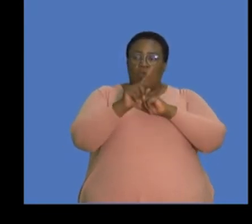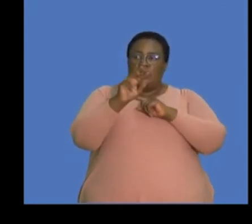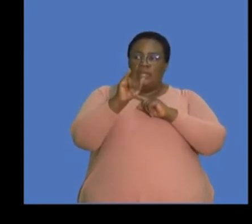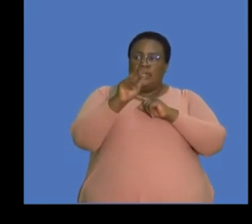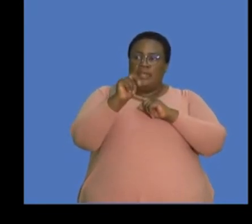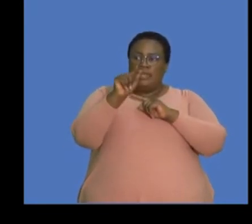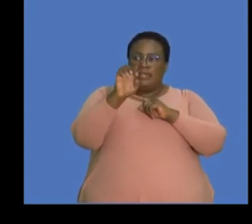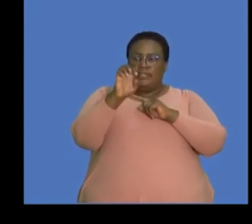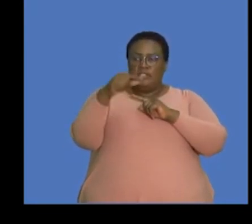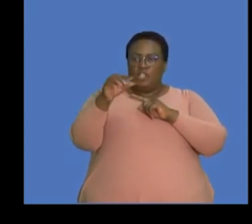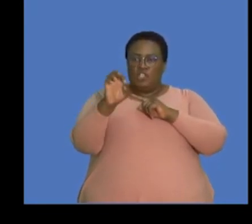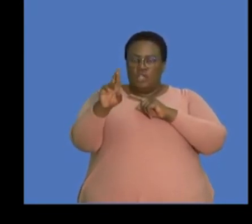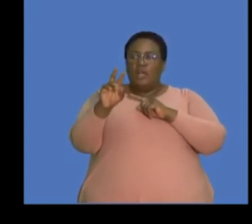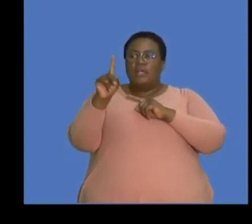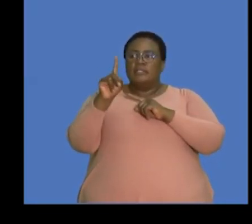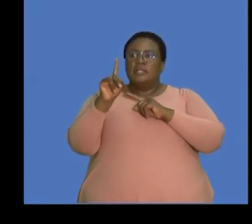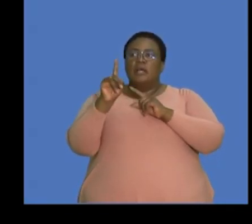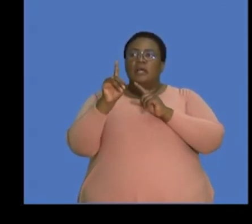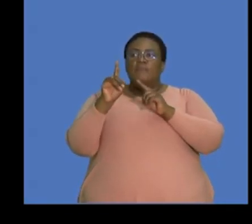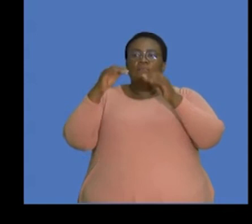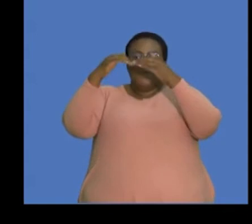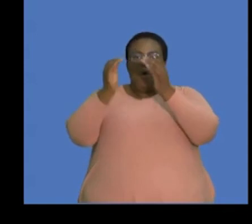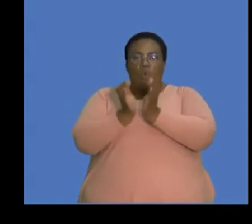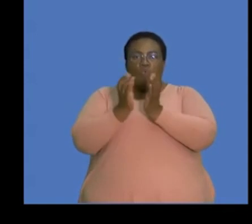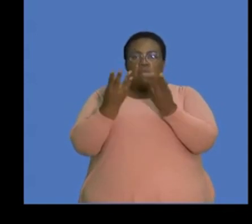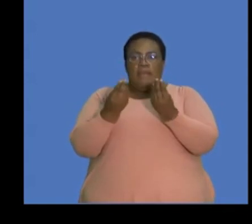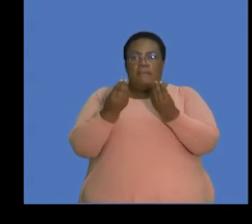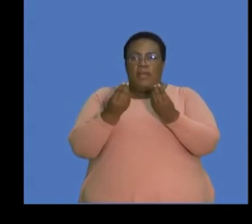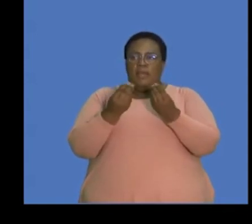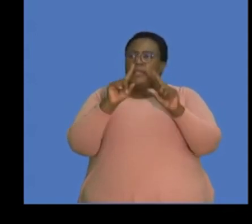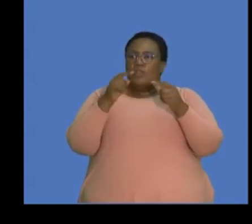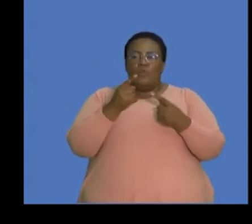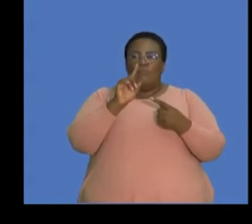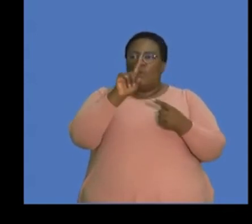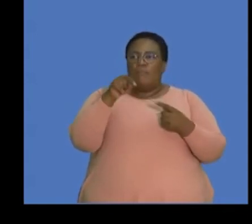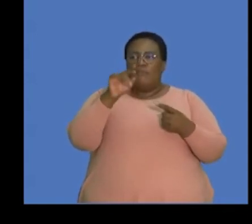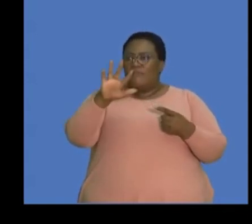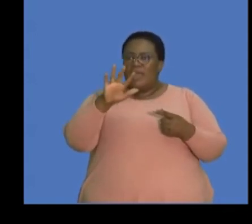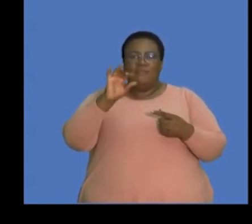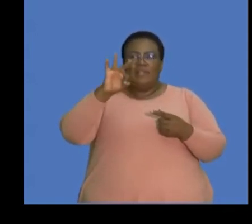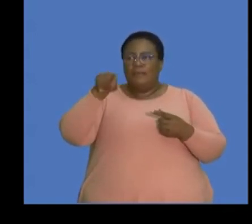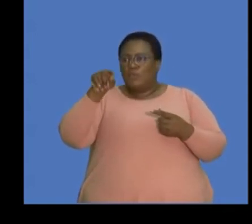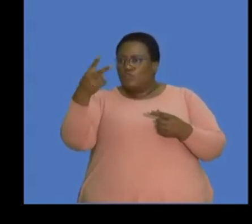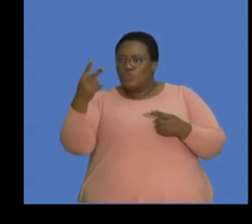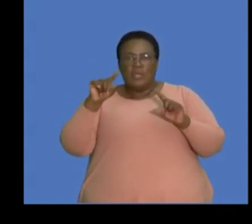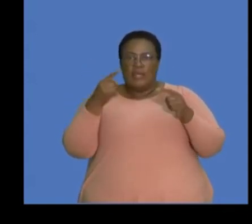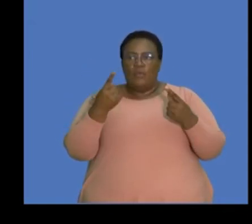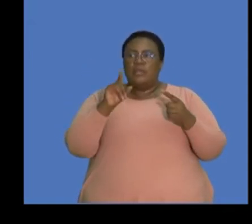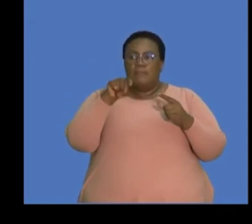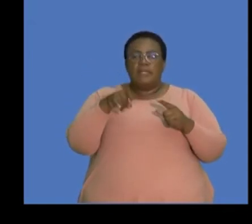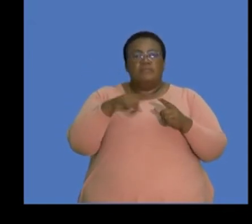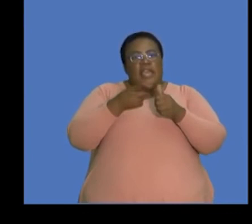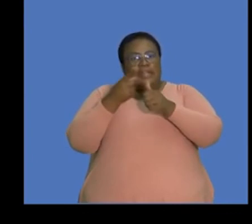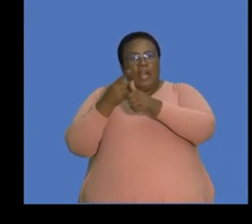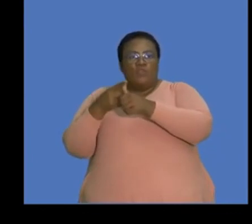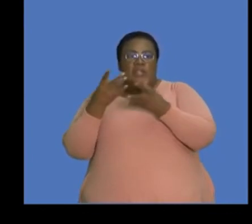remember, mathematically an integer is a whole number, okay? So the number of electrons cannot be 1.5, 3.2. It should